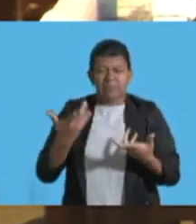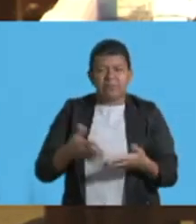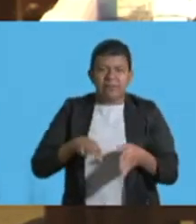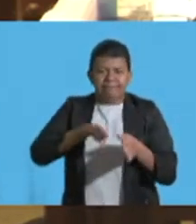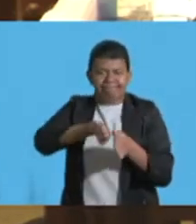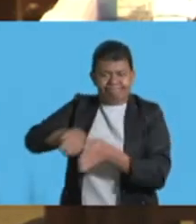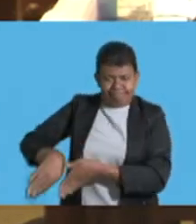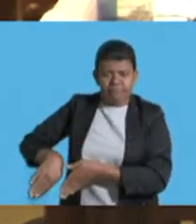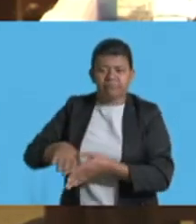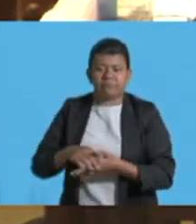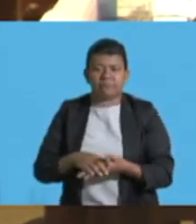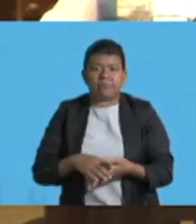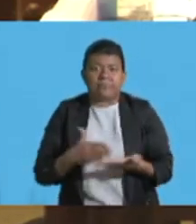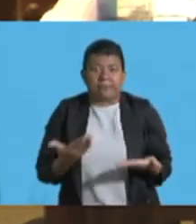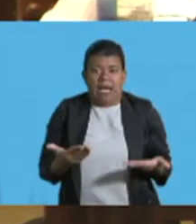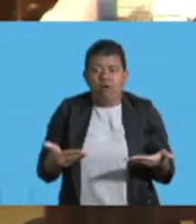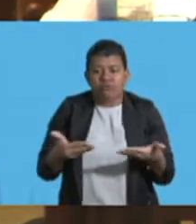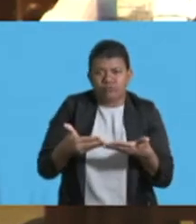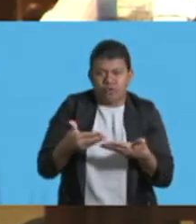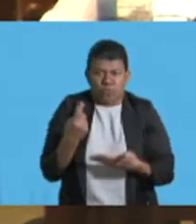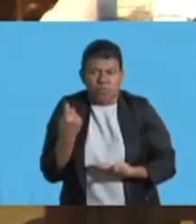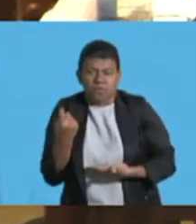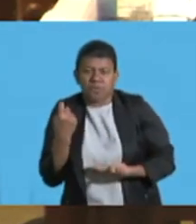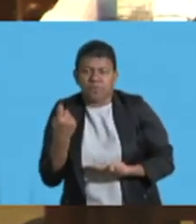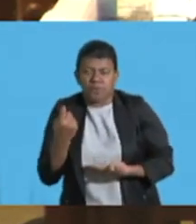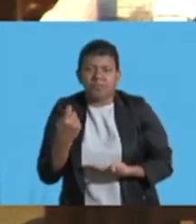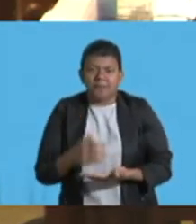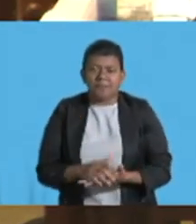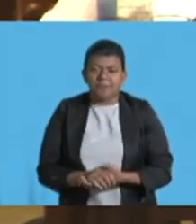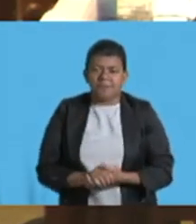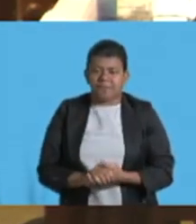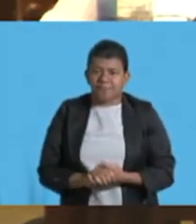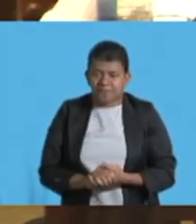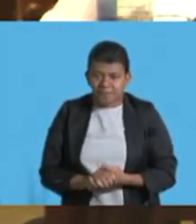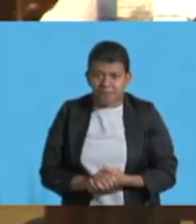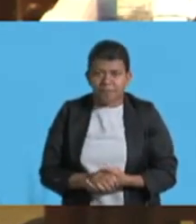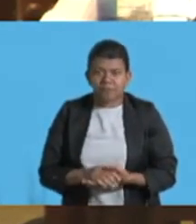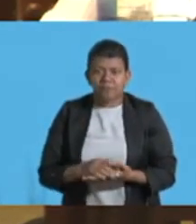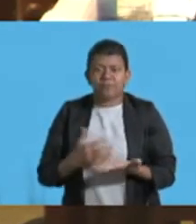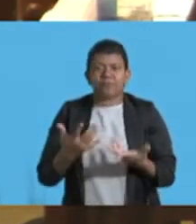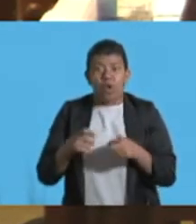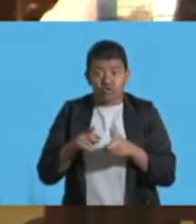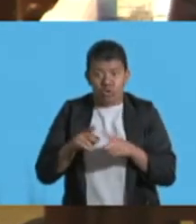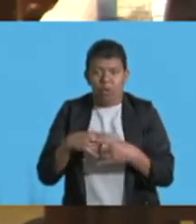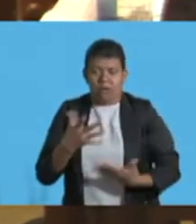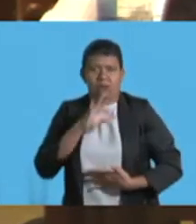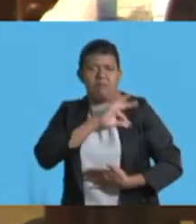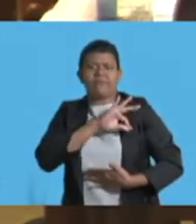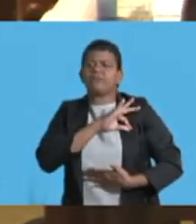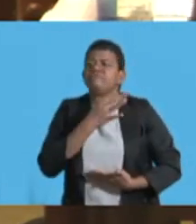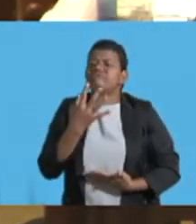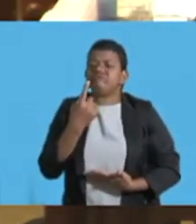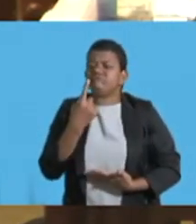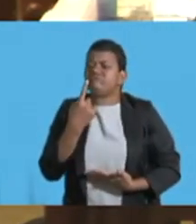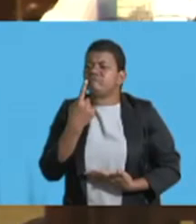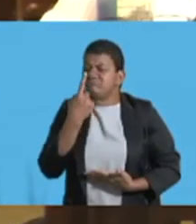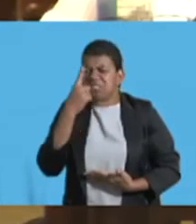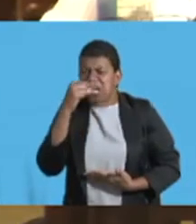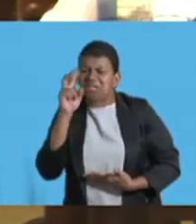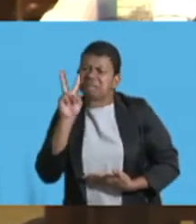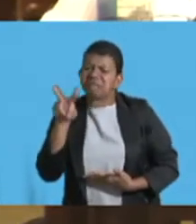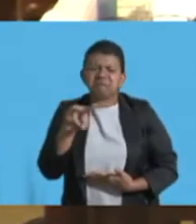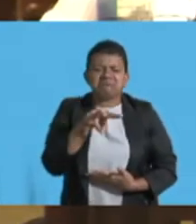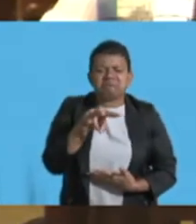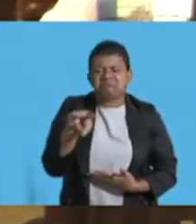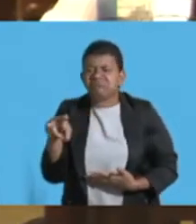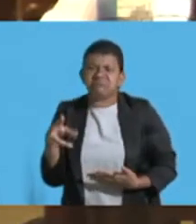railway system will relieve traffic congestion and also will be beneficial for the tourism sector. Madam Speaker, the government